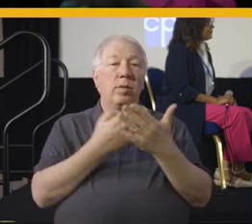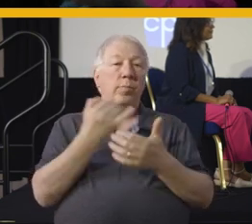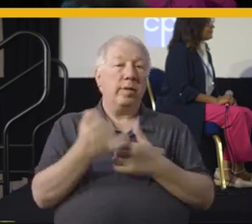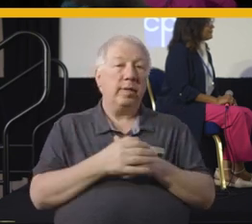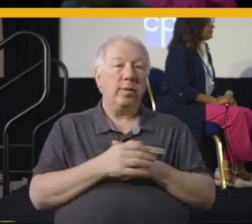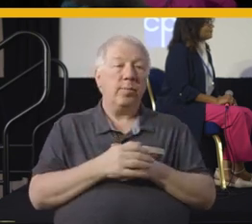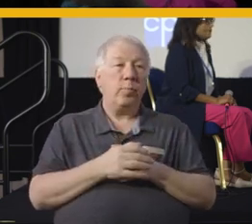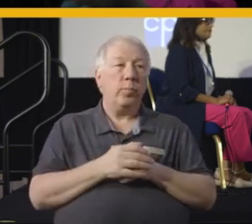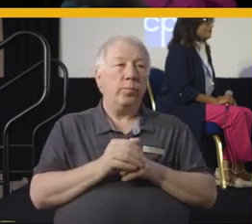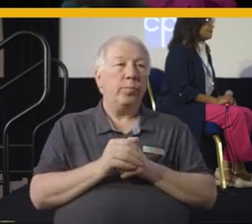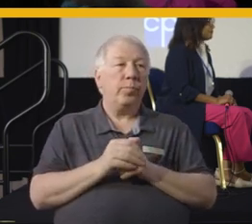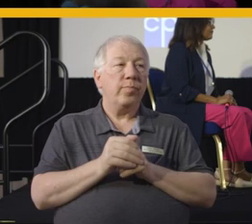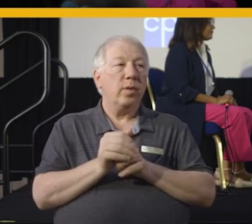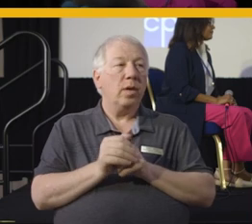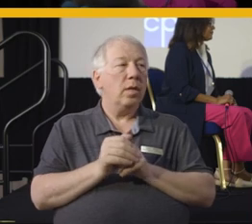project.